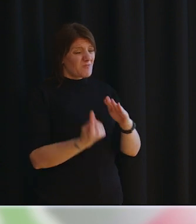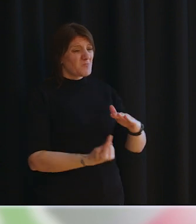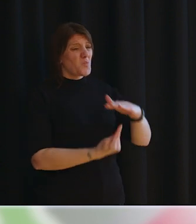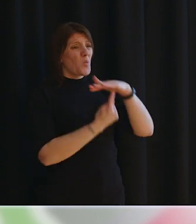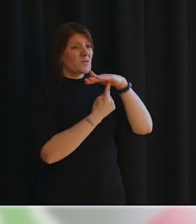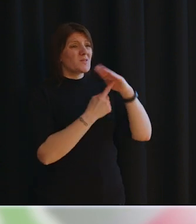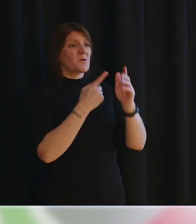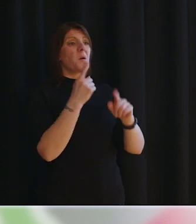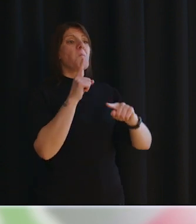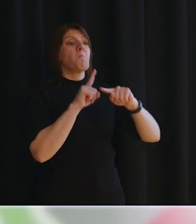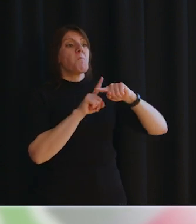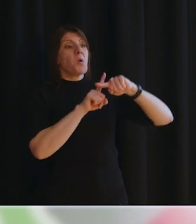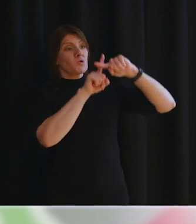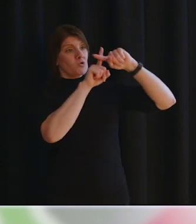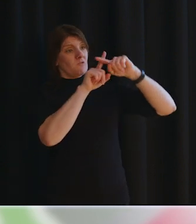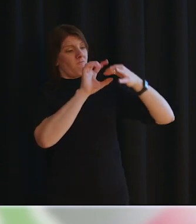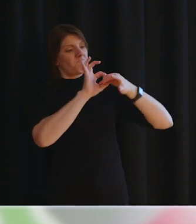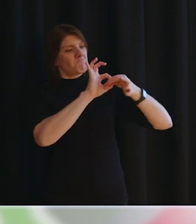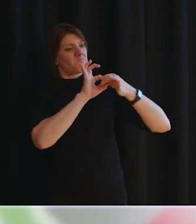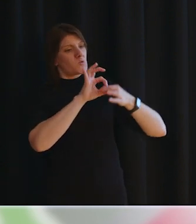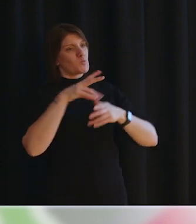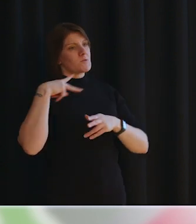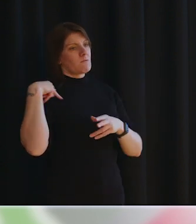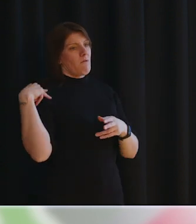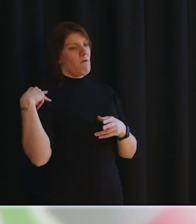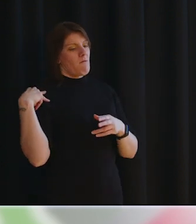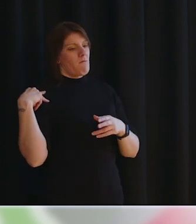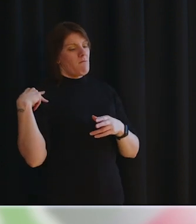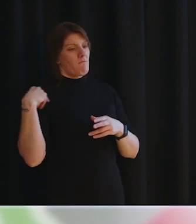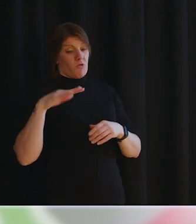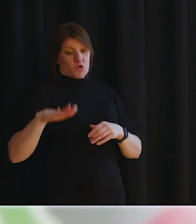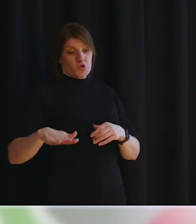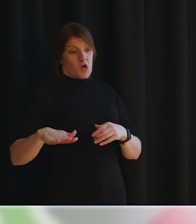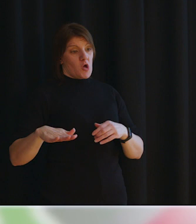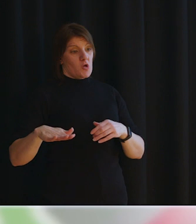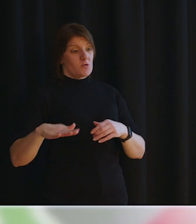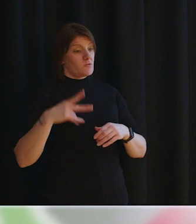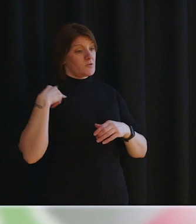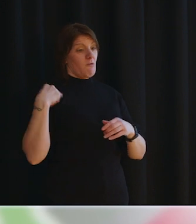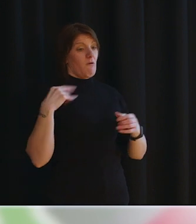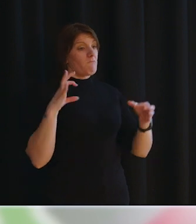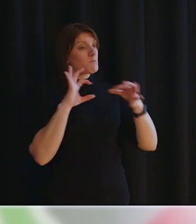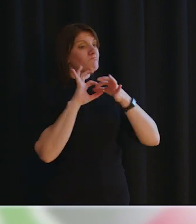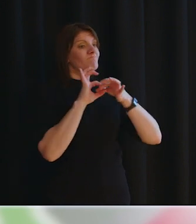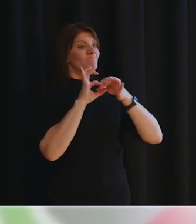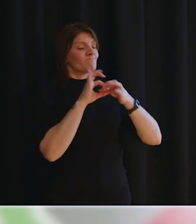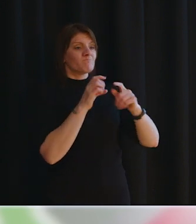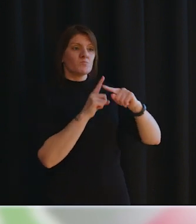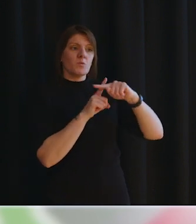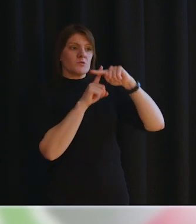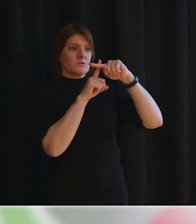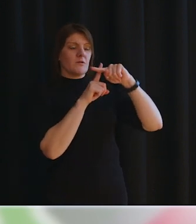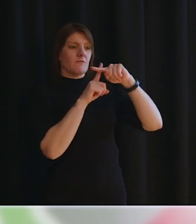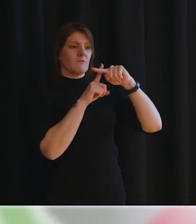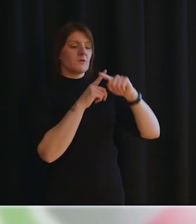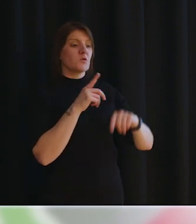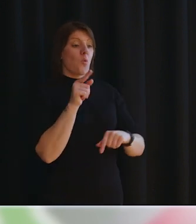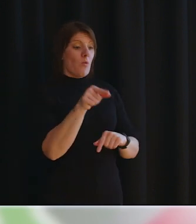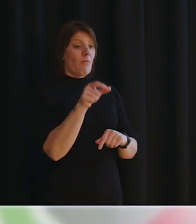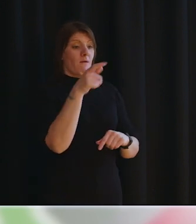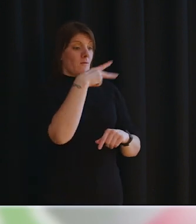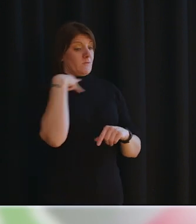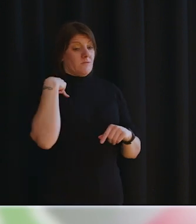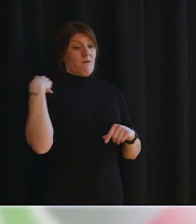is having positive relationships with staff, particularly the teacher who's within that room all the time with those